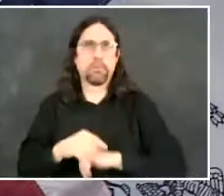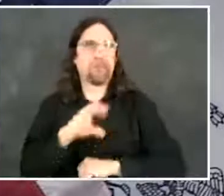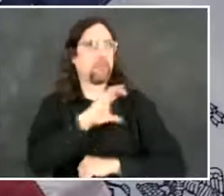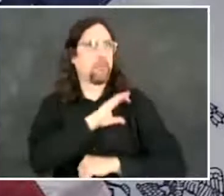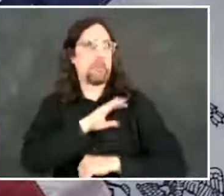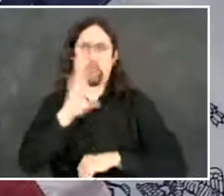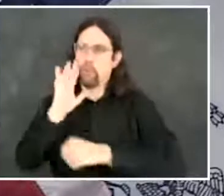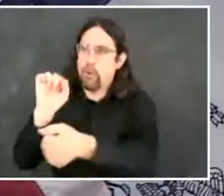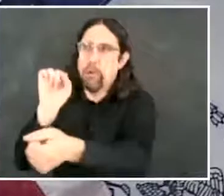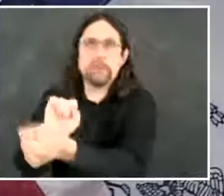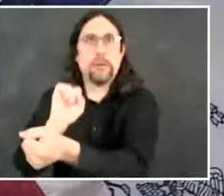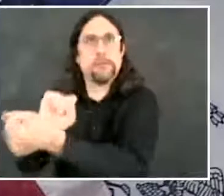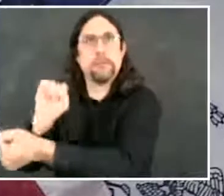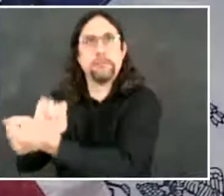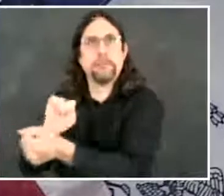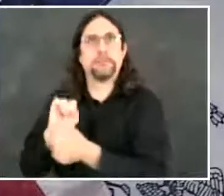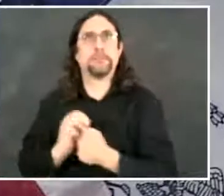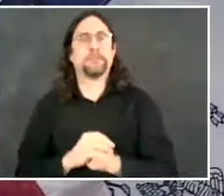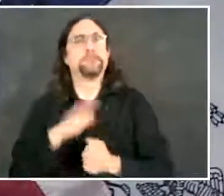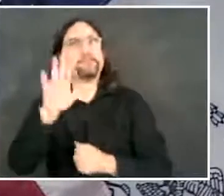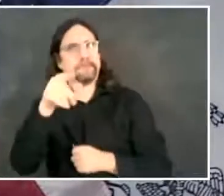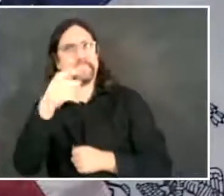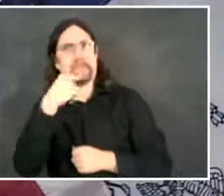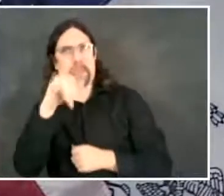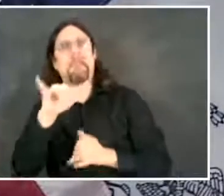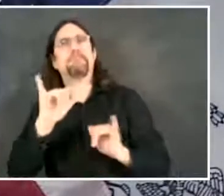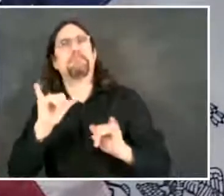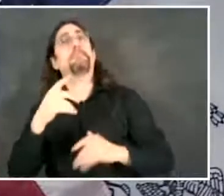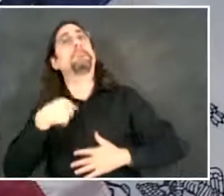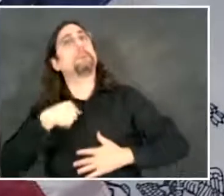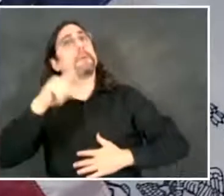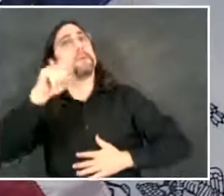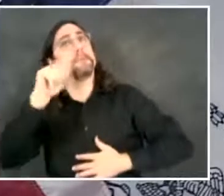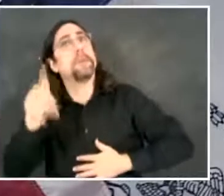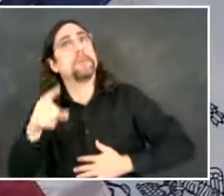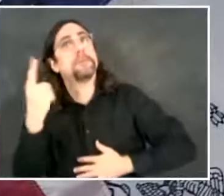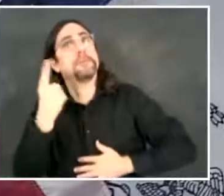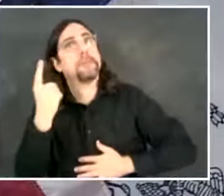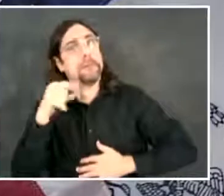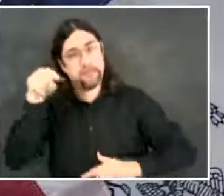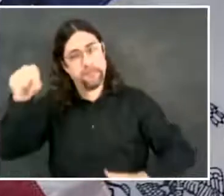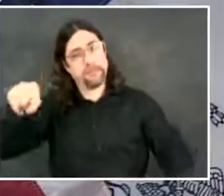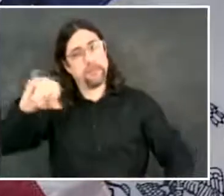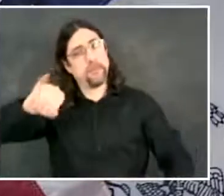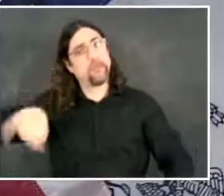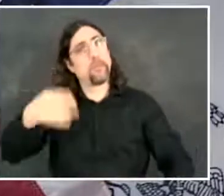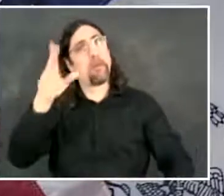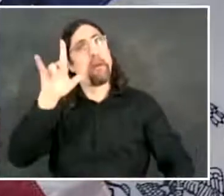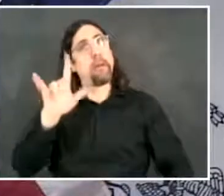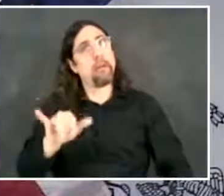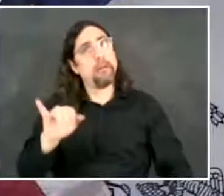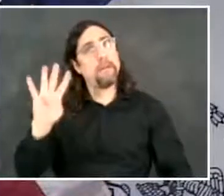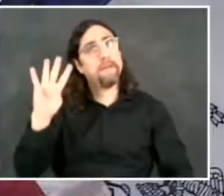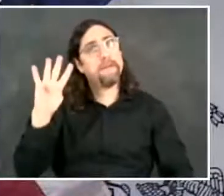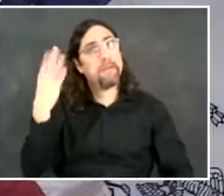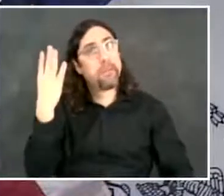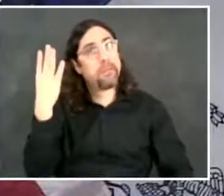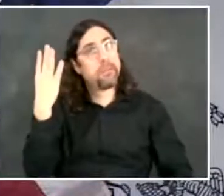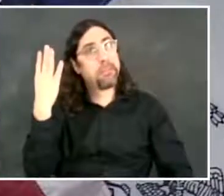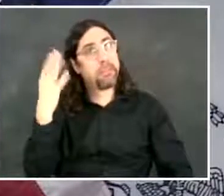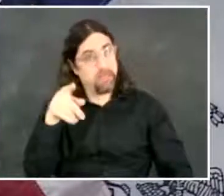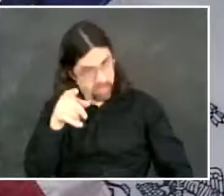fireworks? And secondly, I was wondering if you could provide more information about what homeless people can